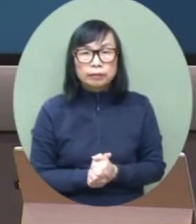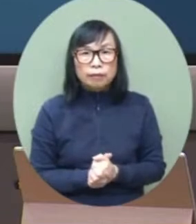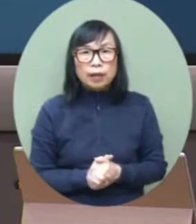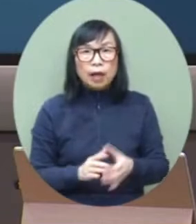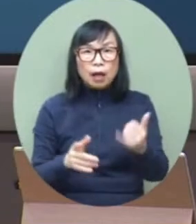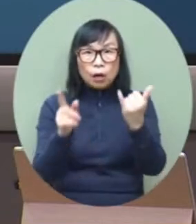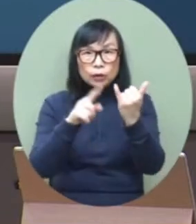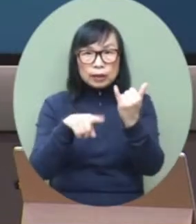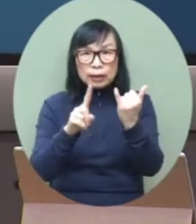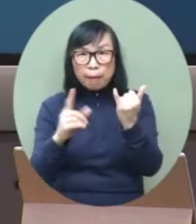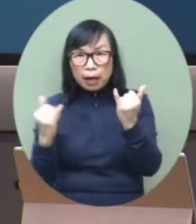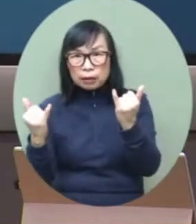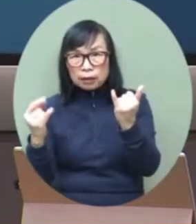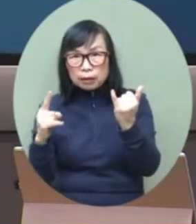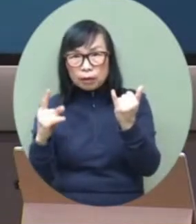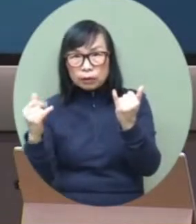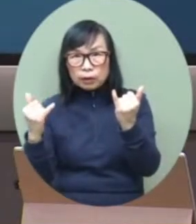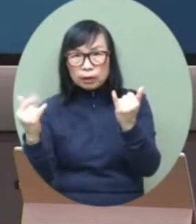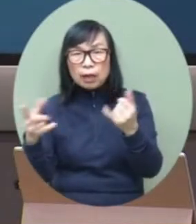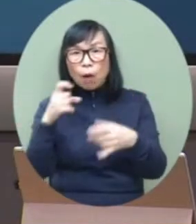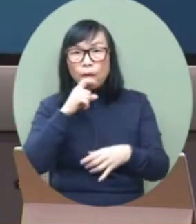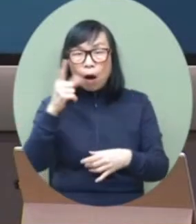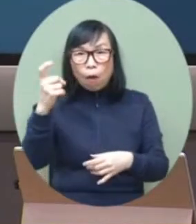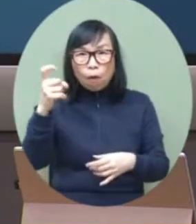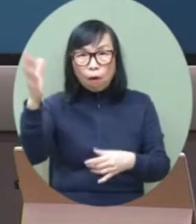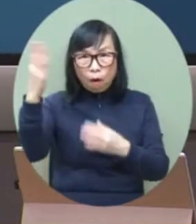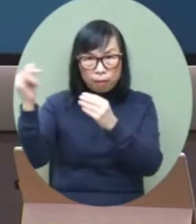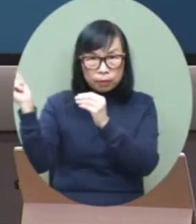CHP lab for confirmation. Of the